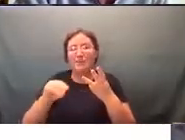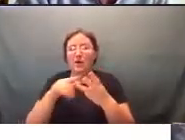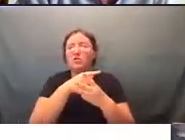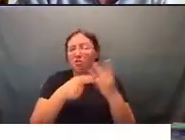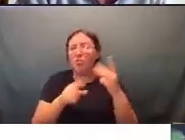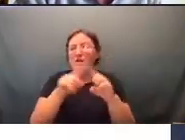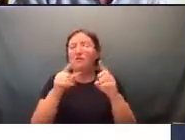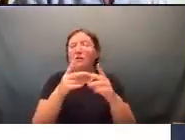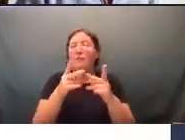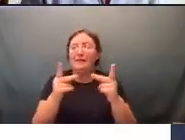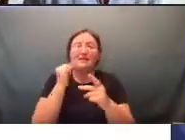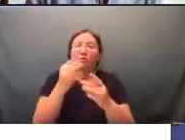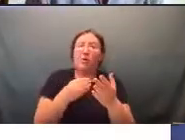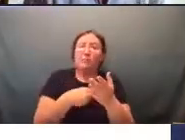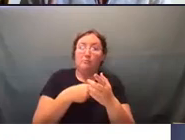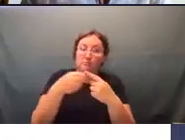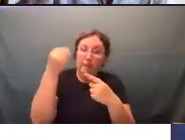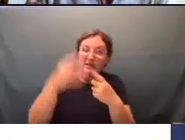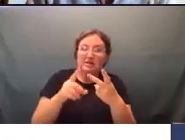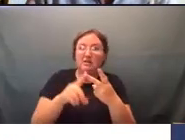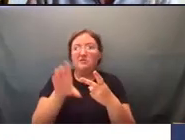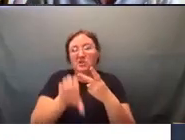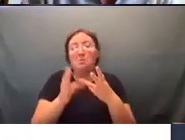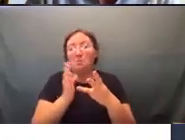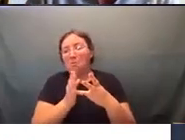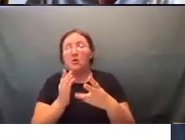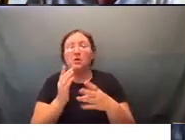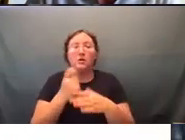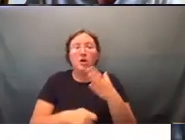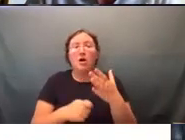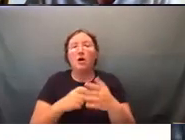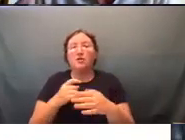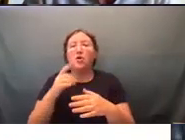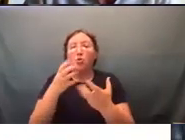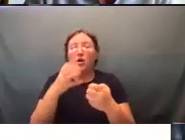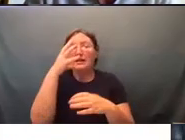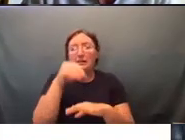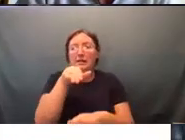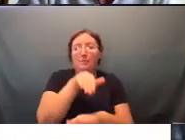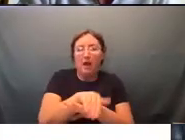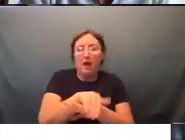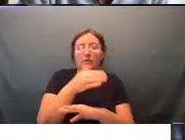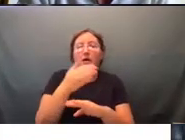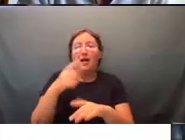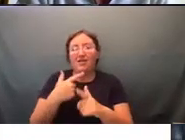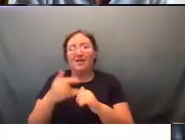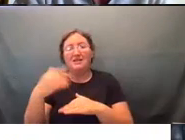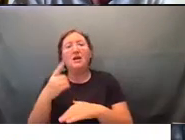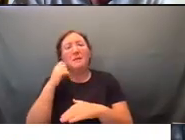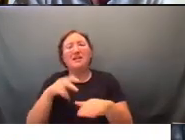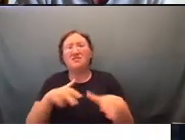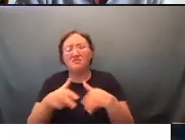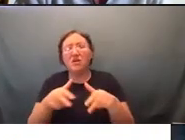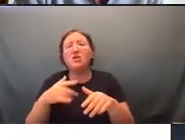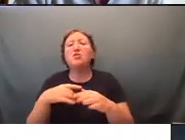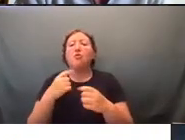those. Because Half Dome's such an aggressive long day hike, really recommending that we stay